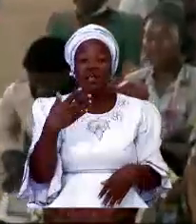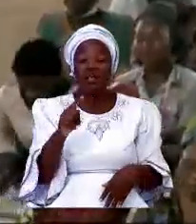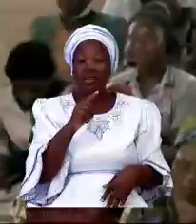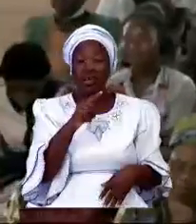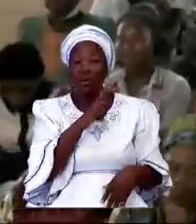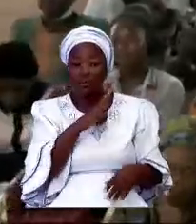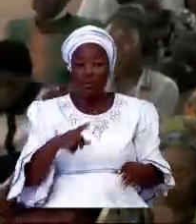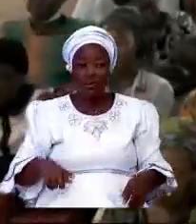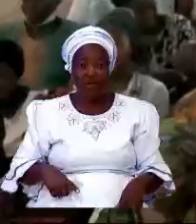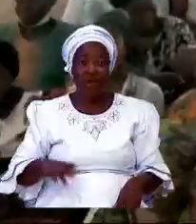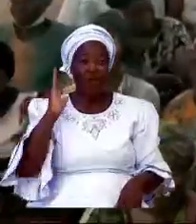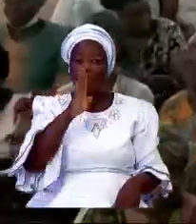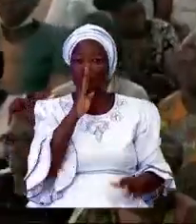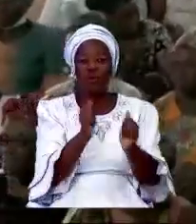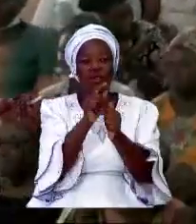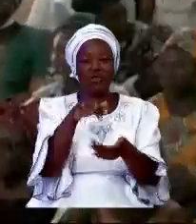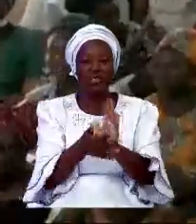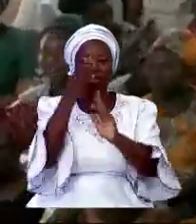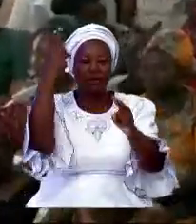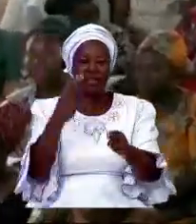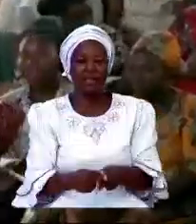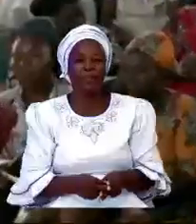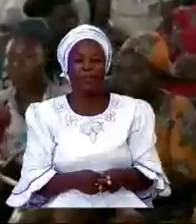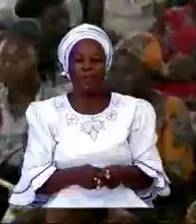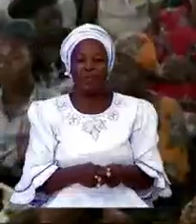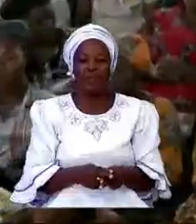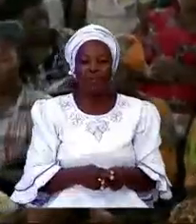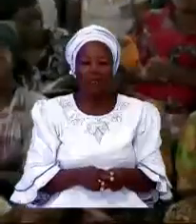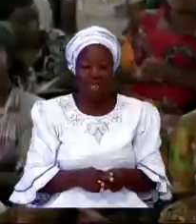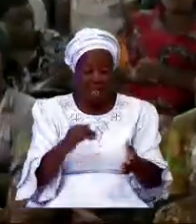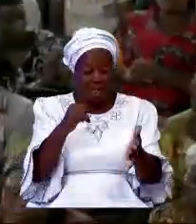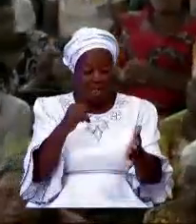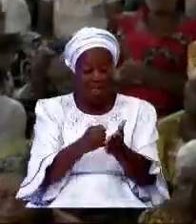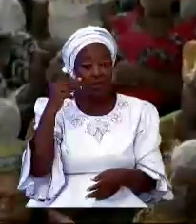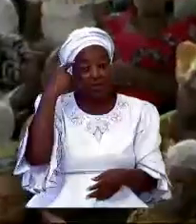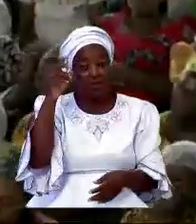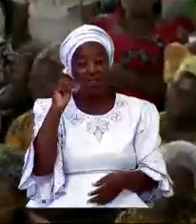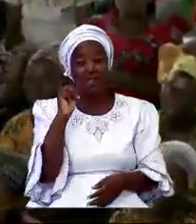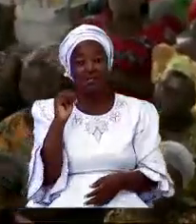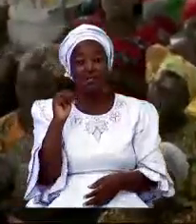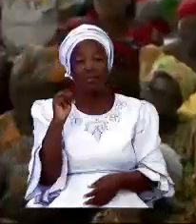of lawlessness. The Lord will be with you.